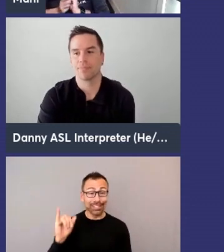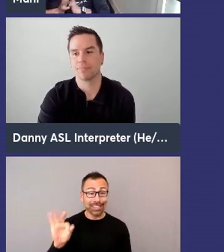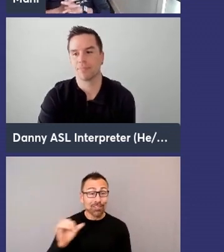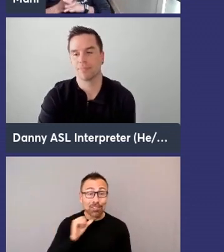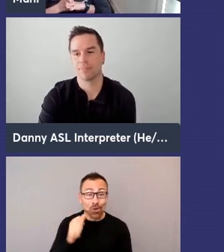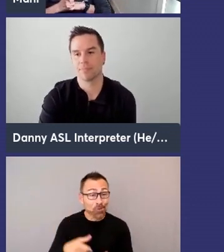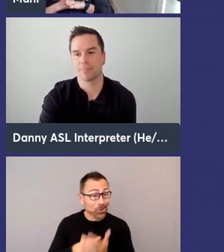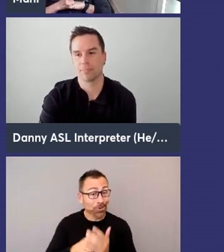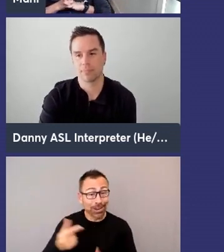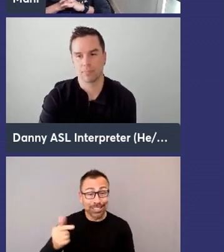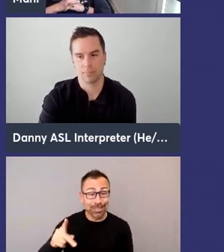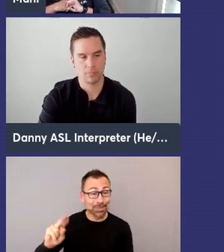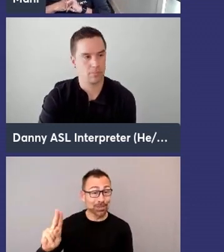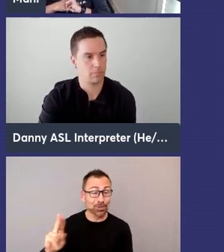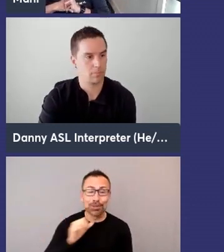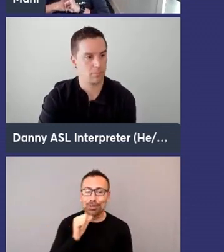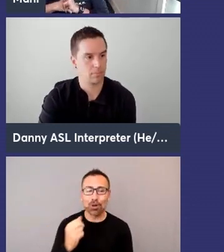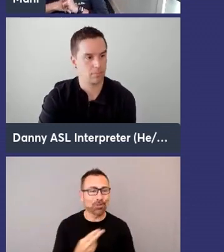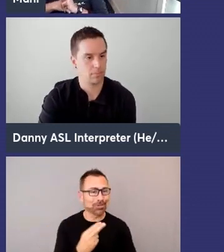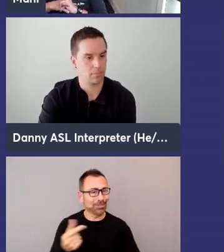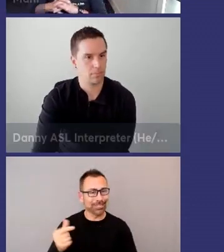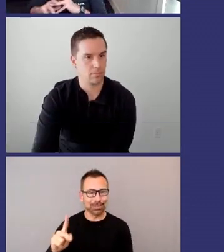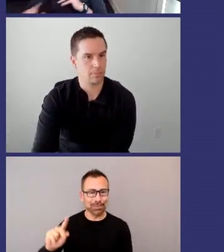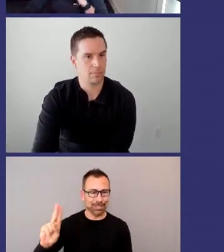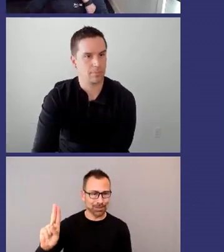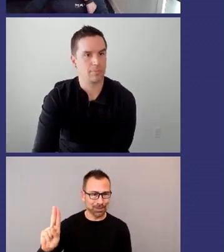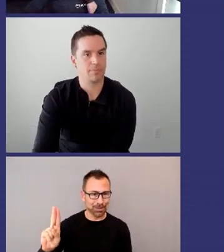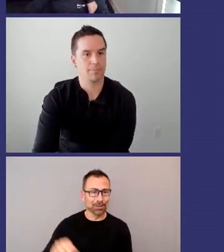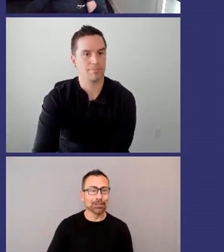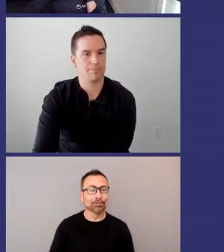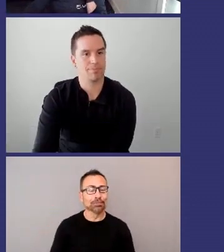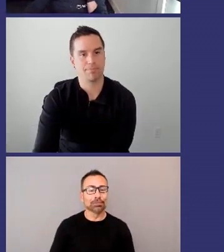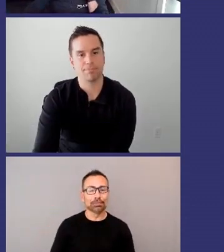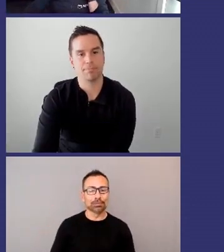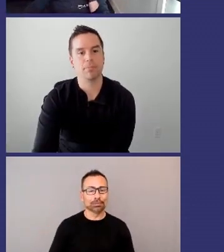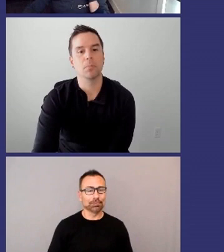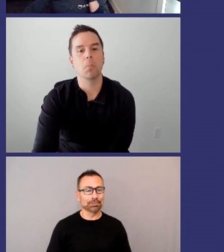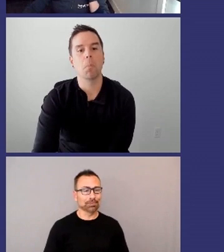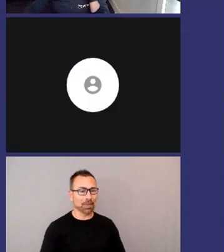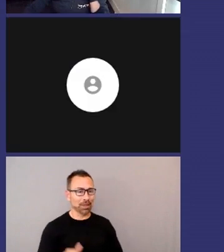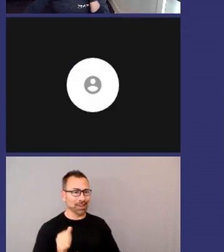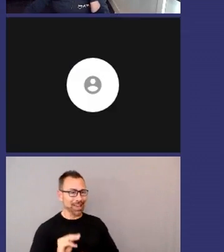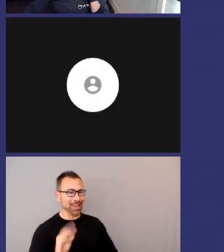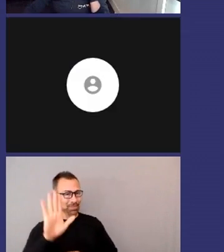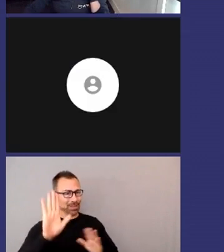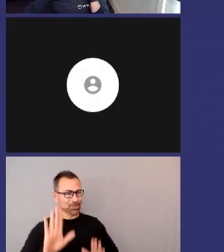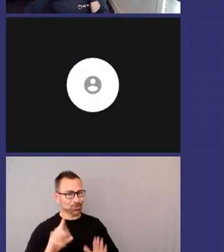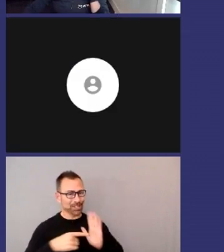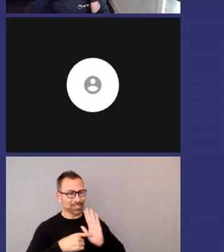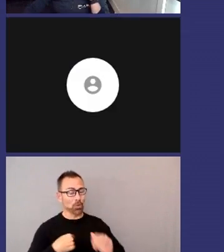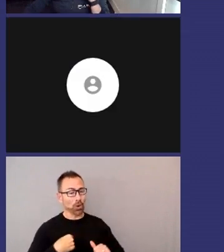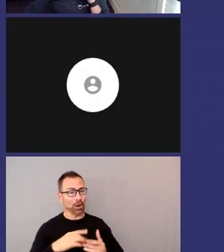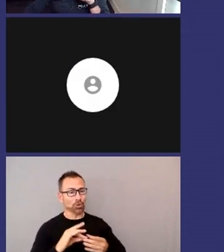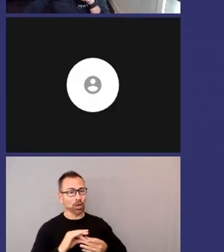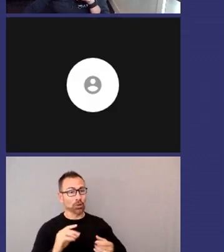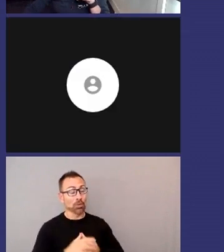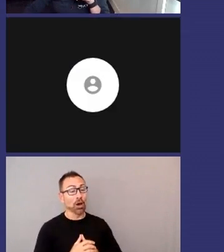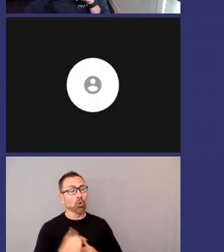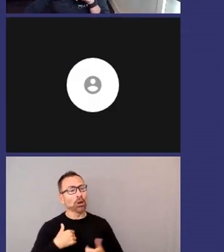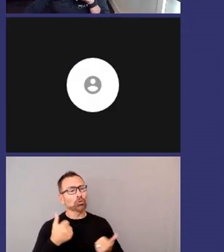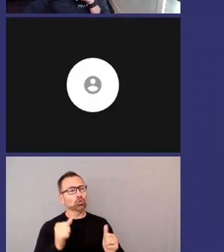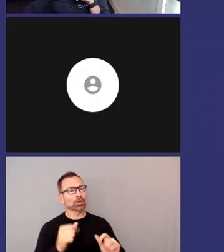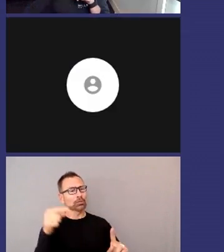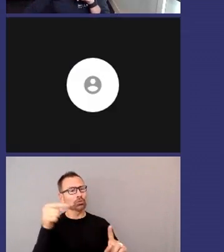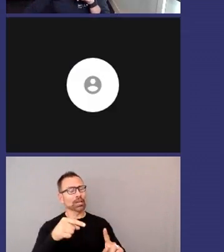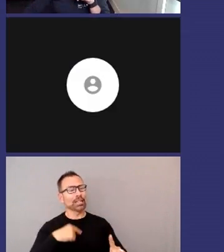Bad example of what I was trying to talk about, really. But what I'm trying to get to is like, are the experiments more for the